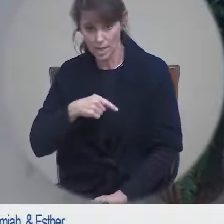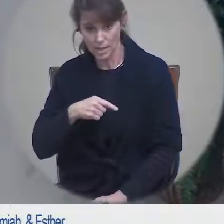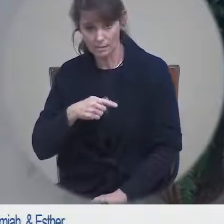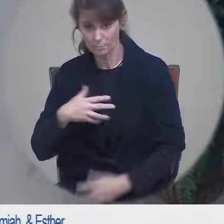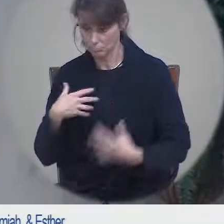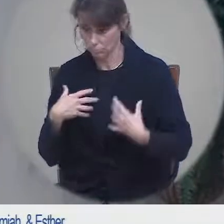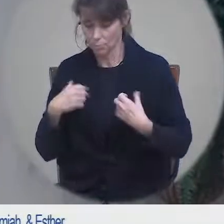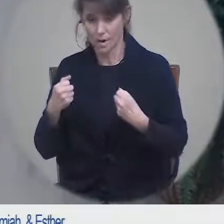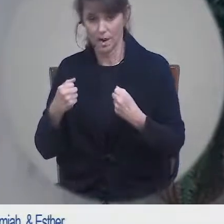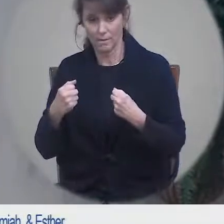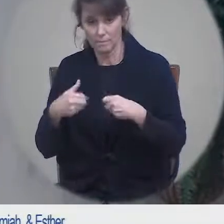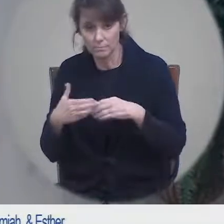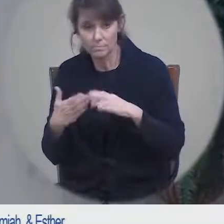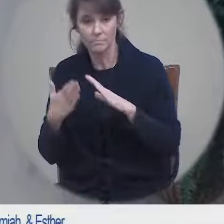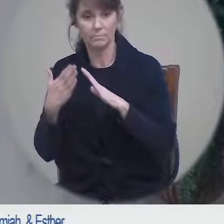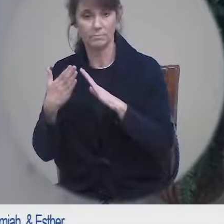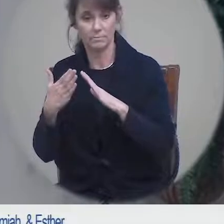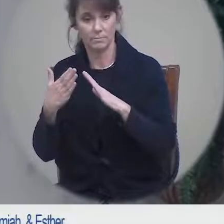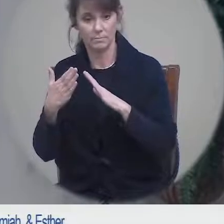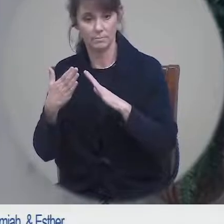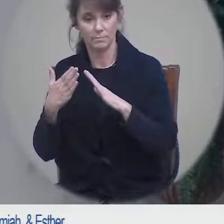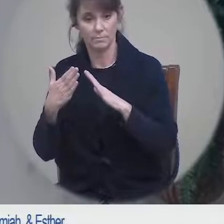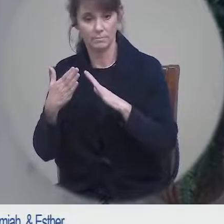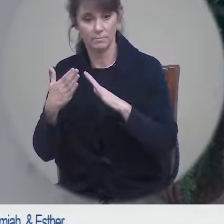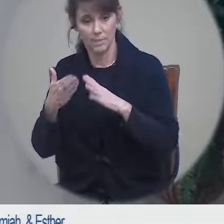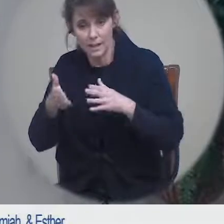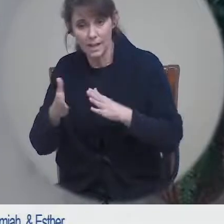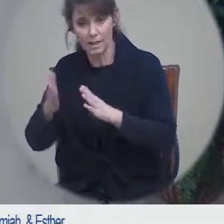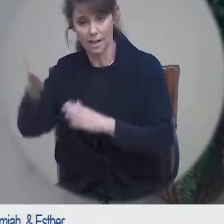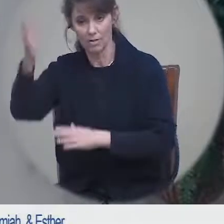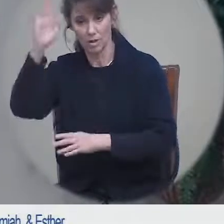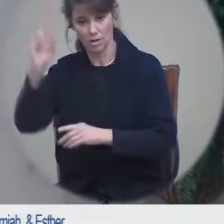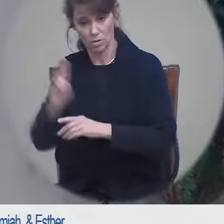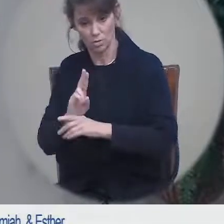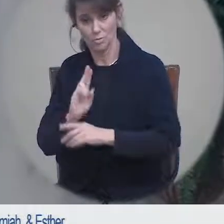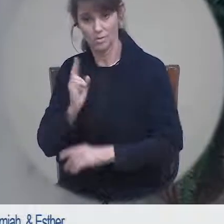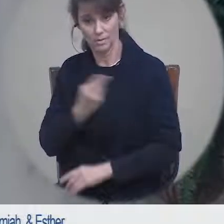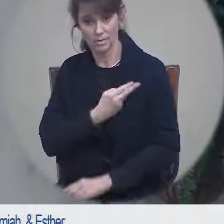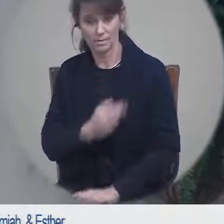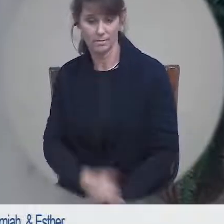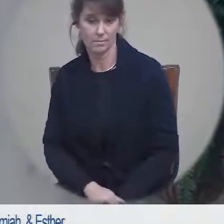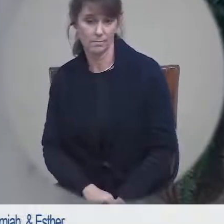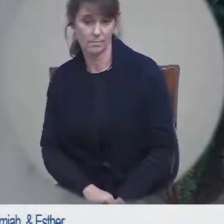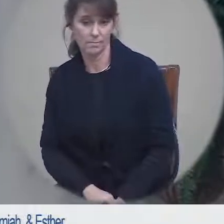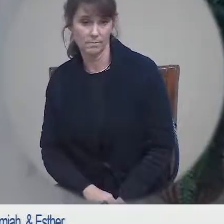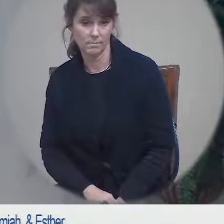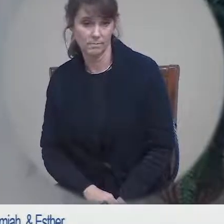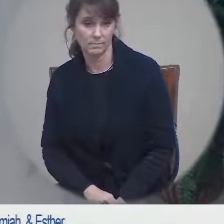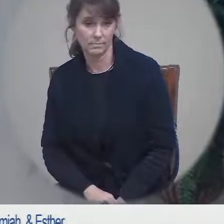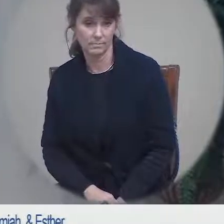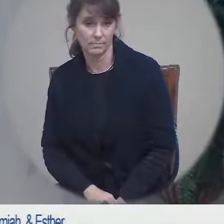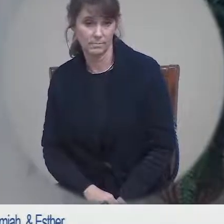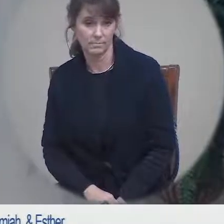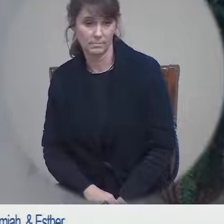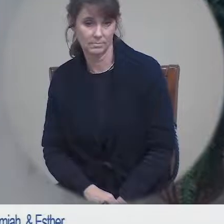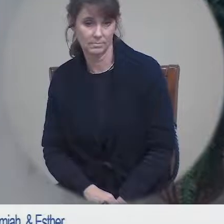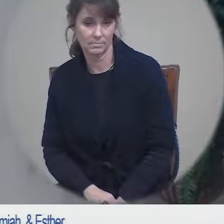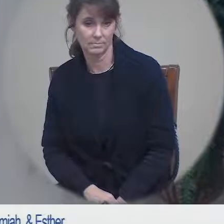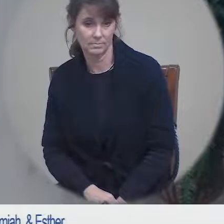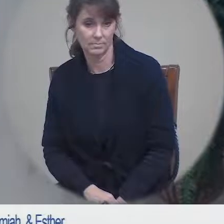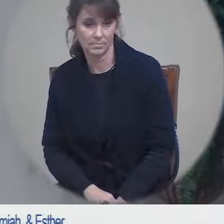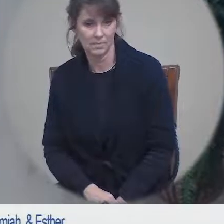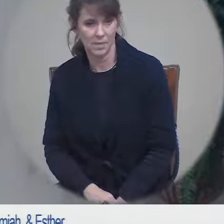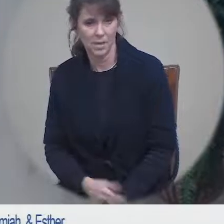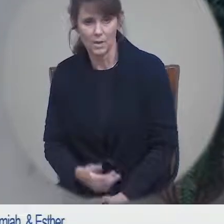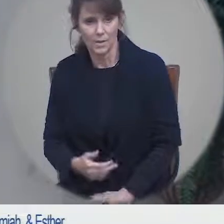mean, the idea Randy brings up is really our interaction with God's providence. We don't know, because we don't have a